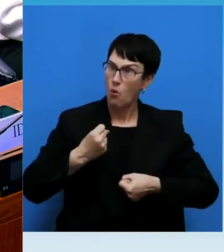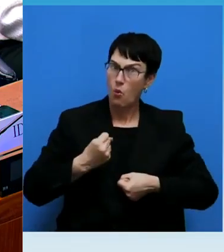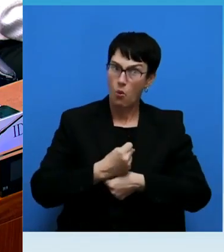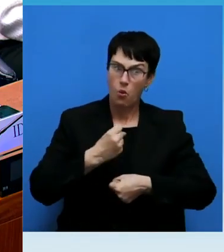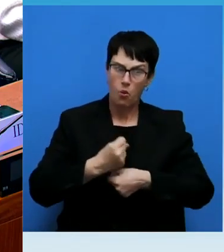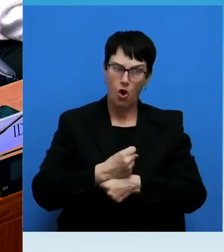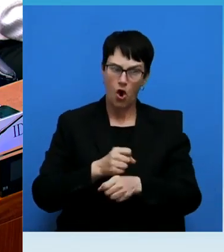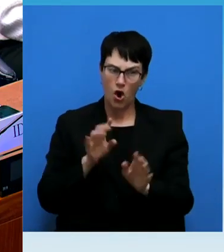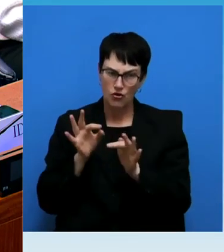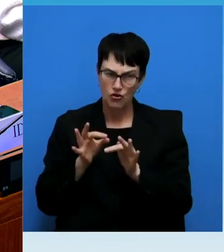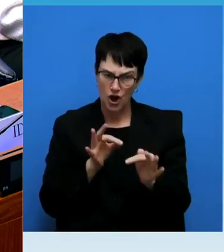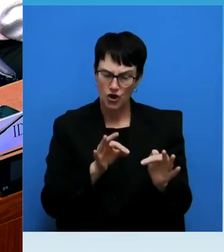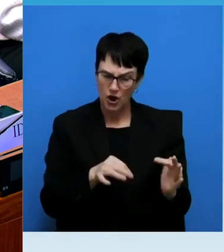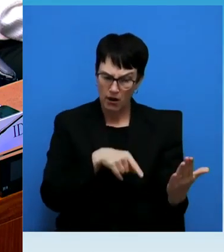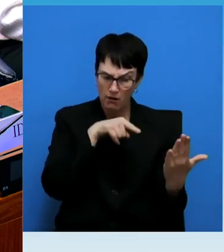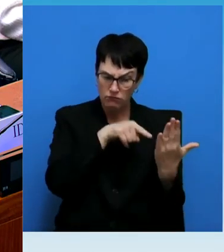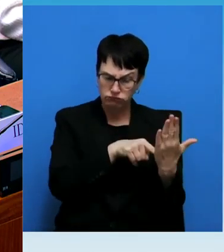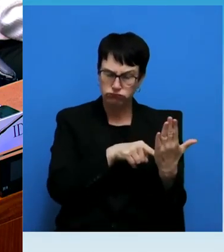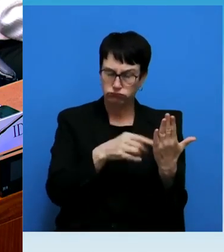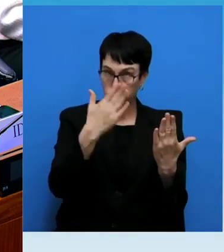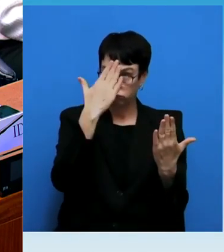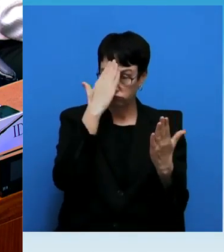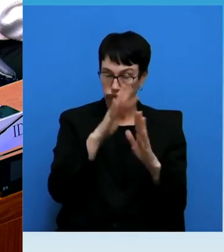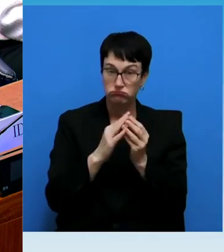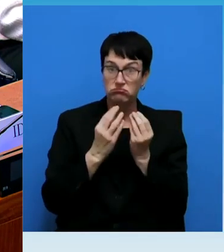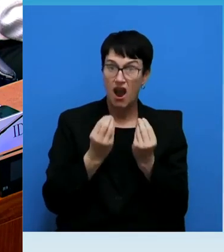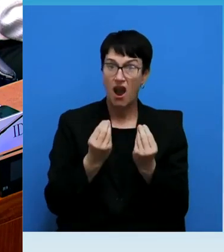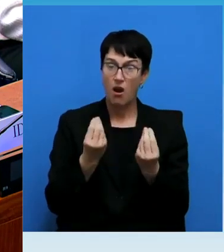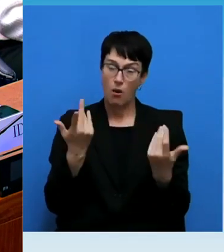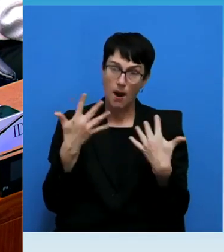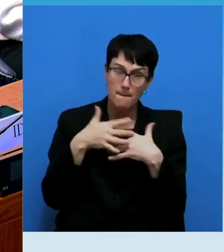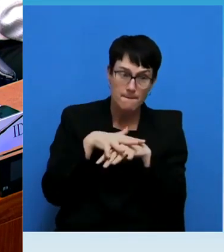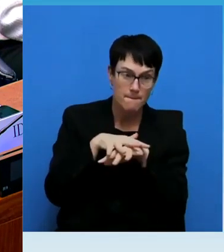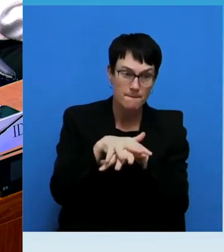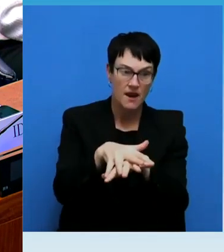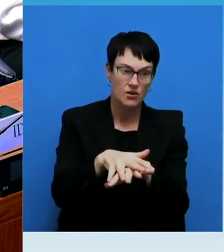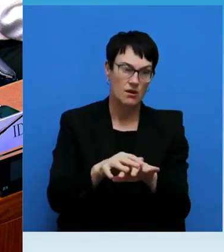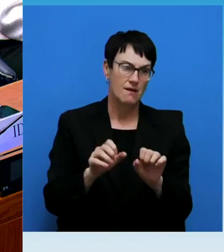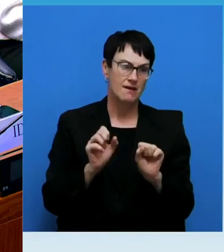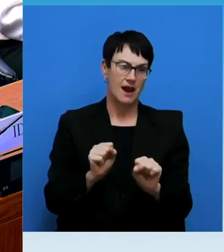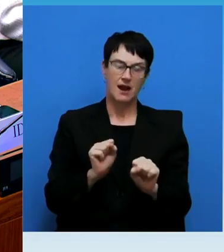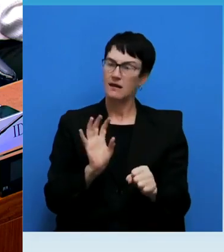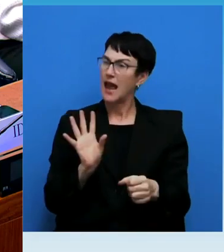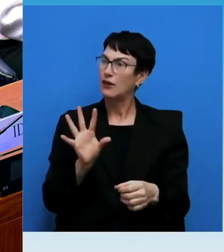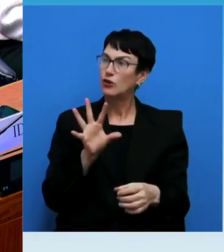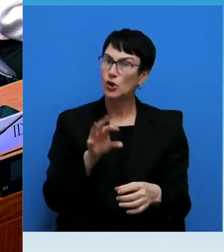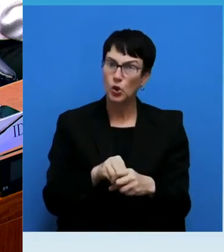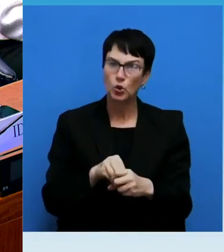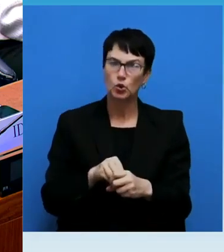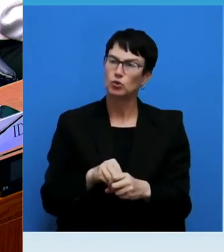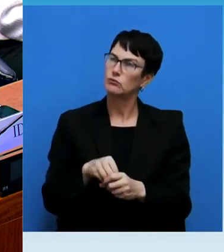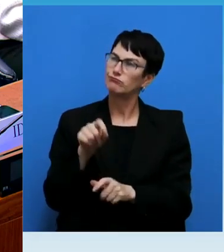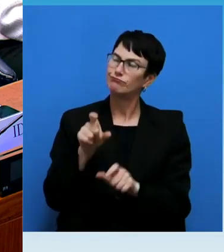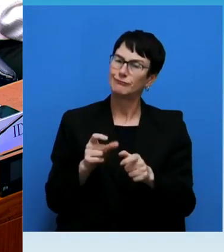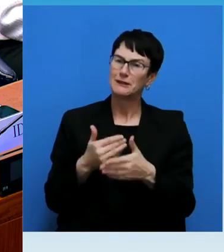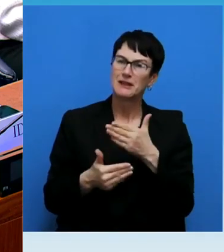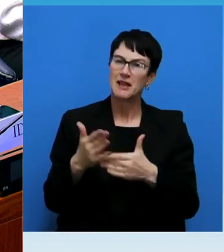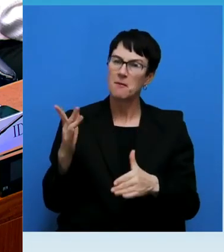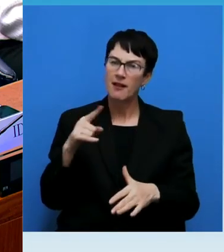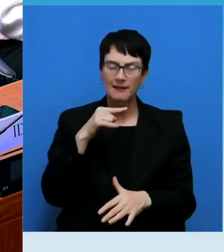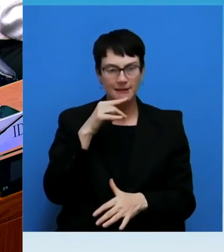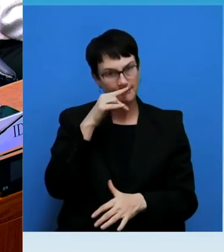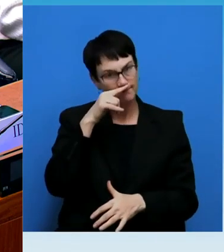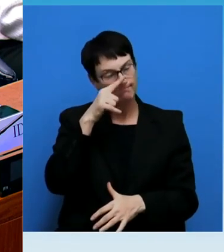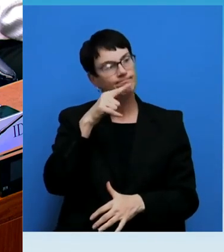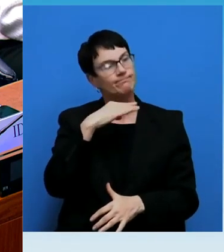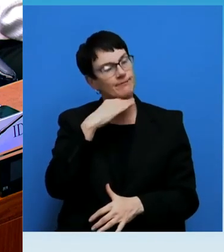for mainstream action into current policies to align the human rights approach and establish improvement plans